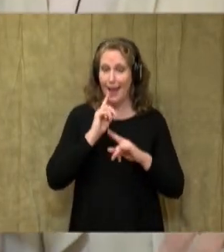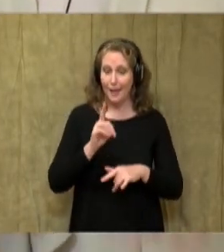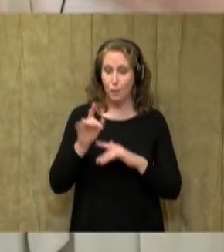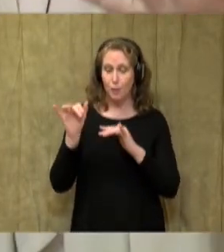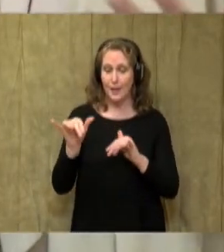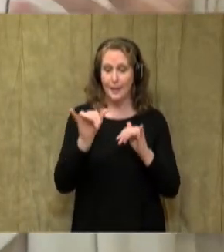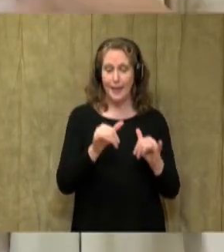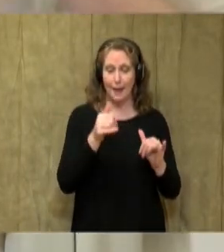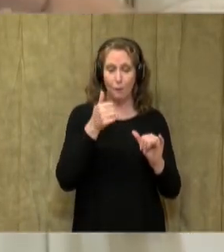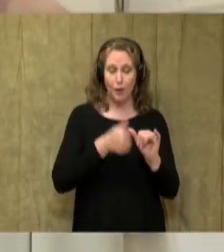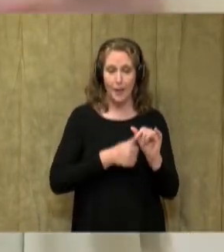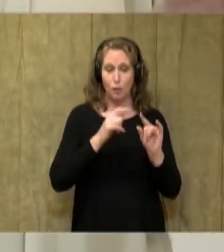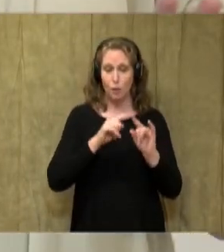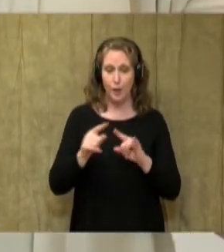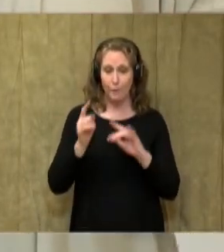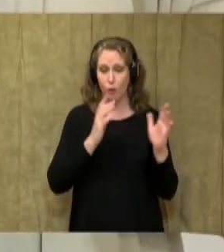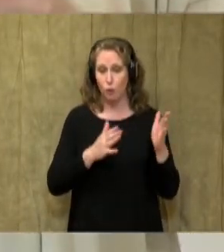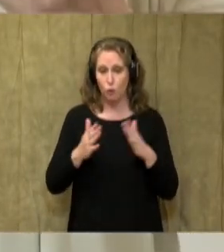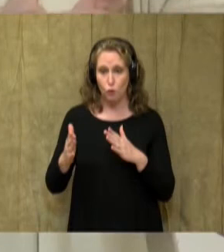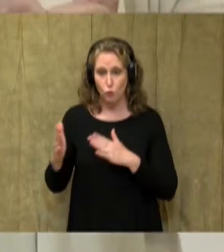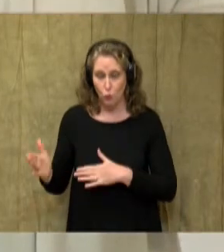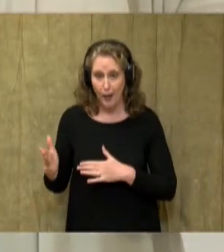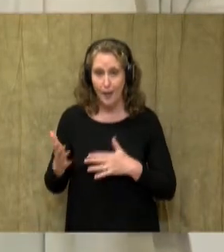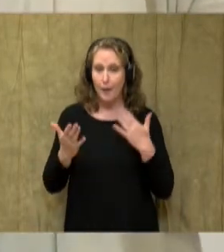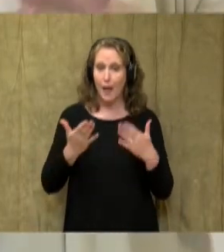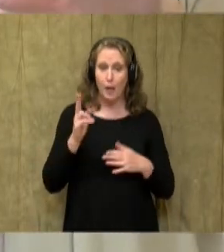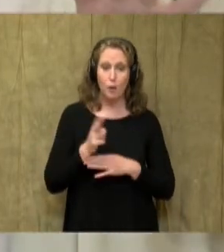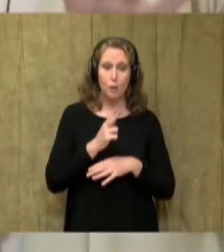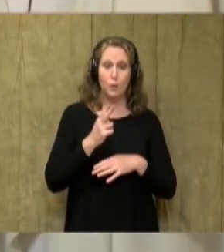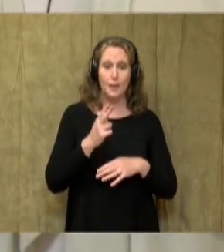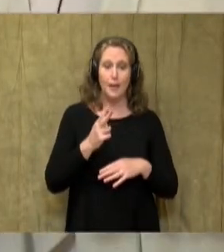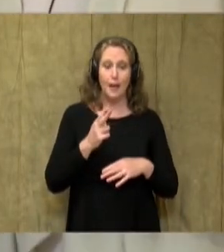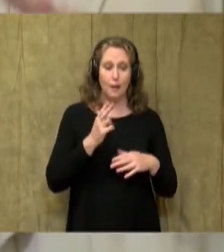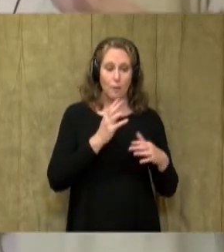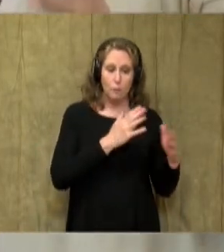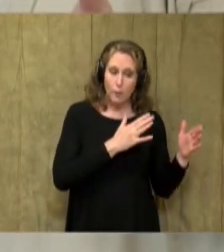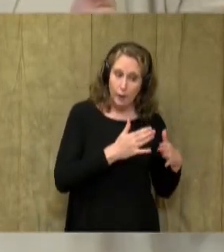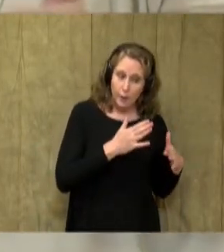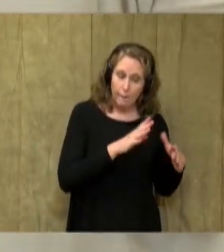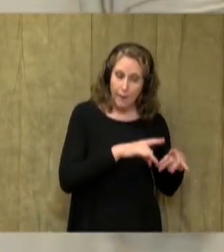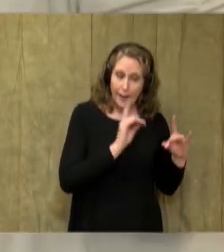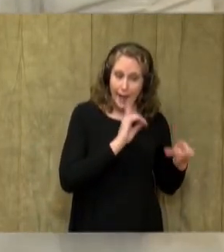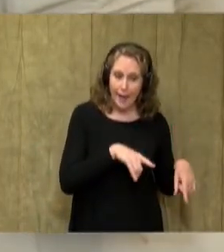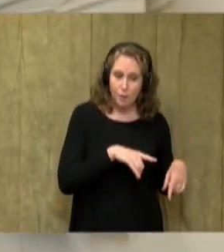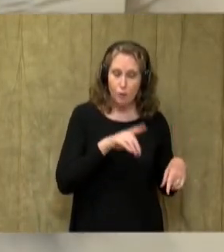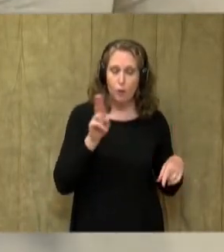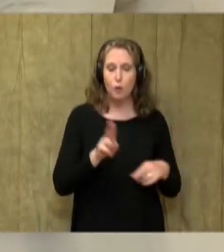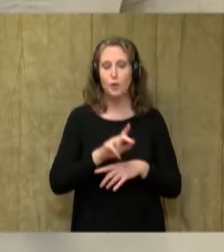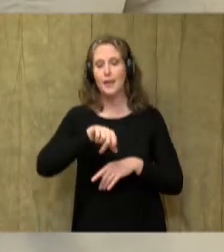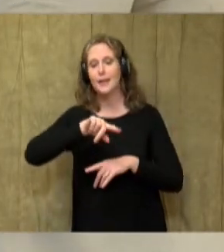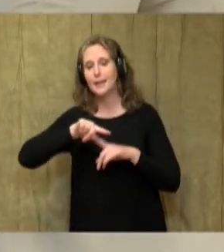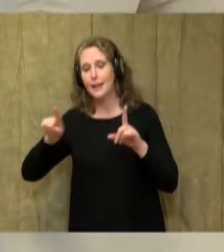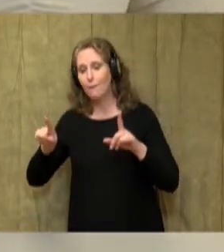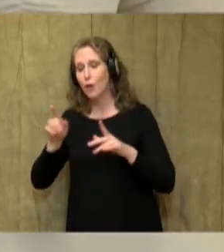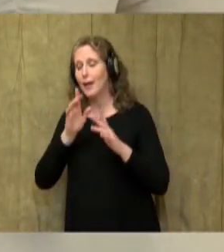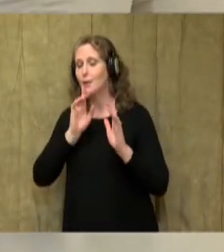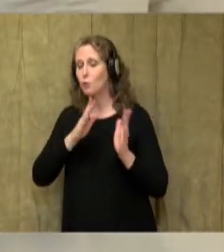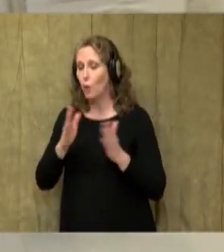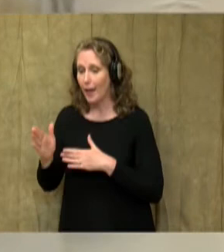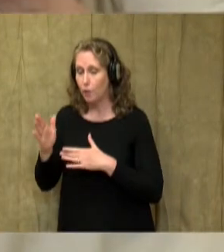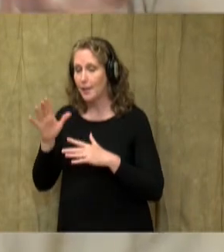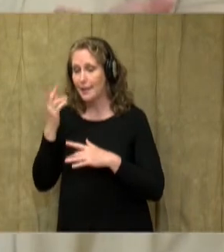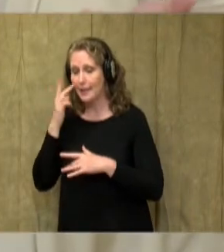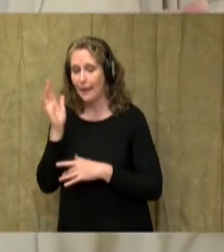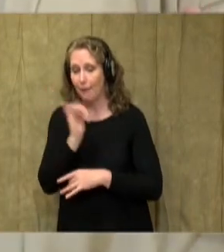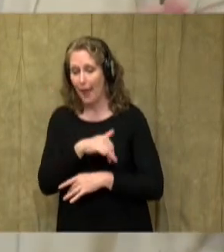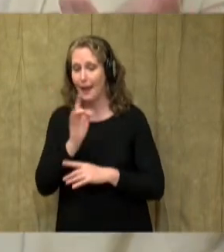time. You could even use 2 different strategies to check your answers to make sure that you're answering the problem the correct way. So